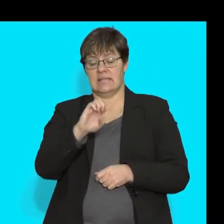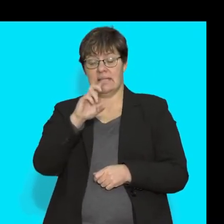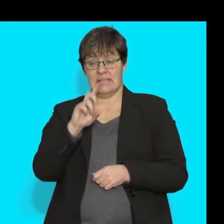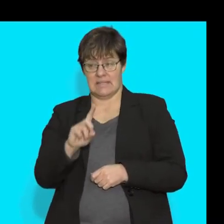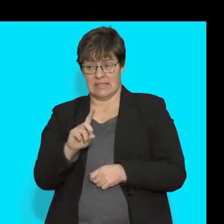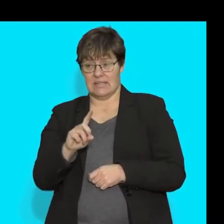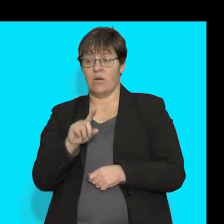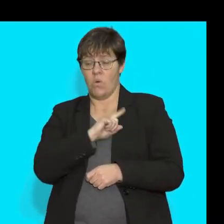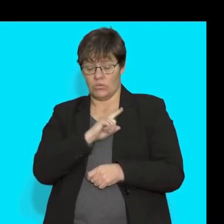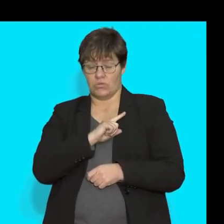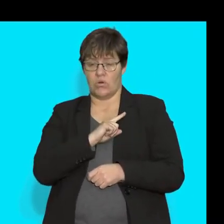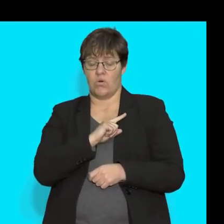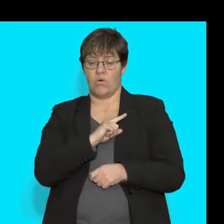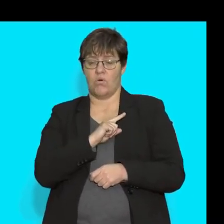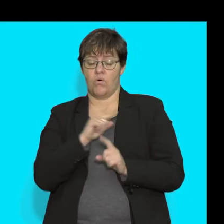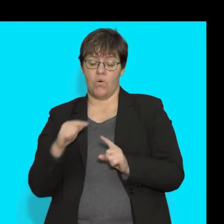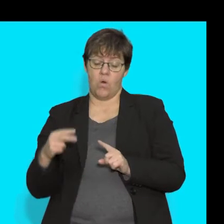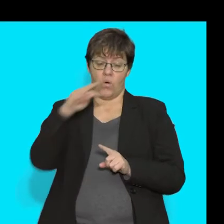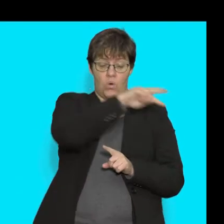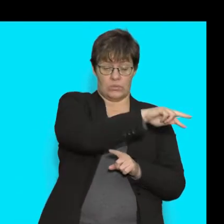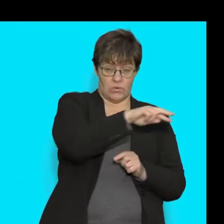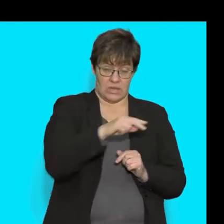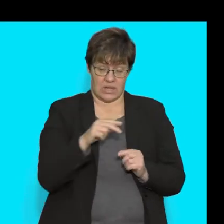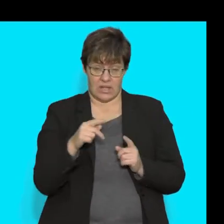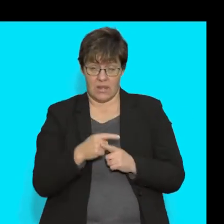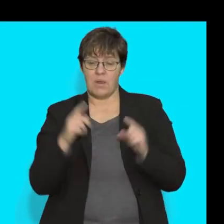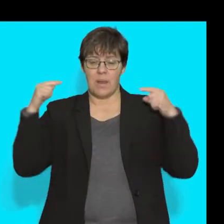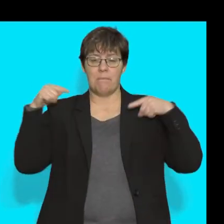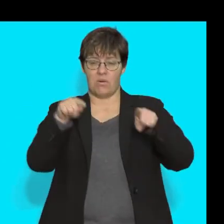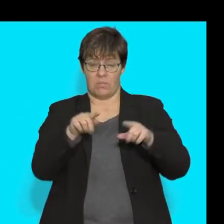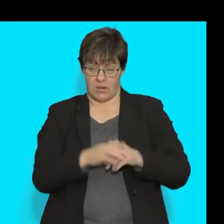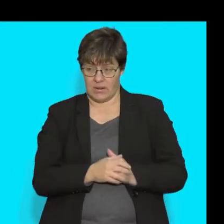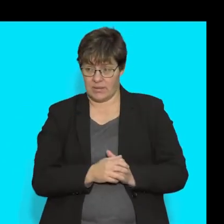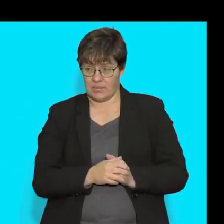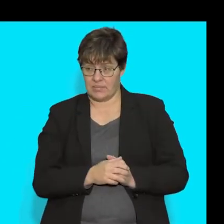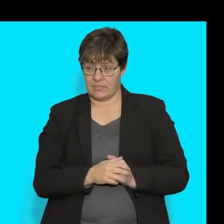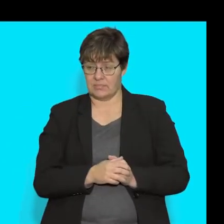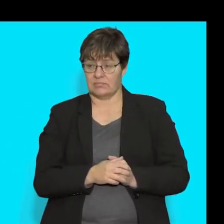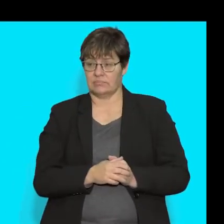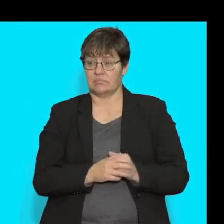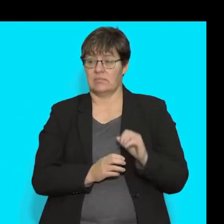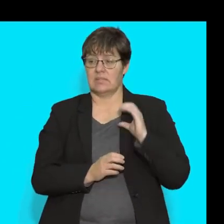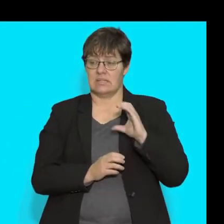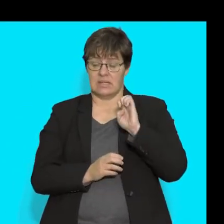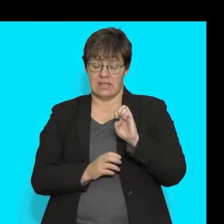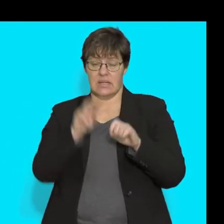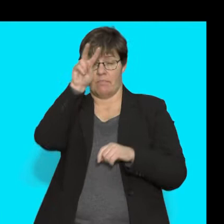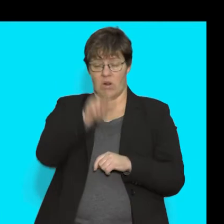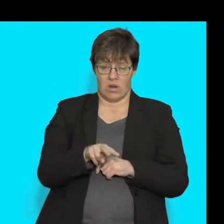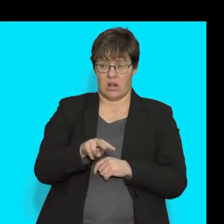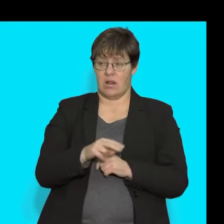CED. That is also corresponding angles. Please remember to indicate the parallel lines. CE